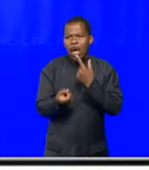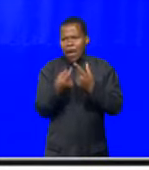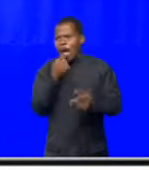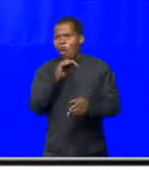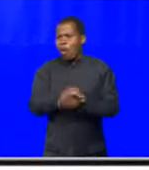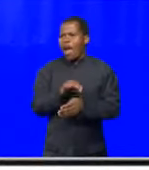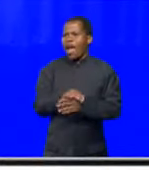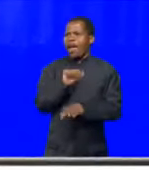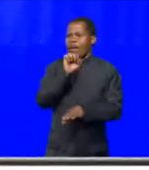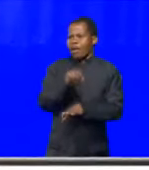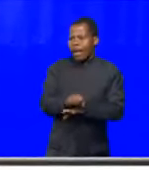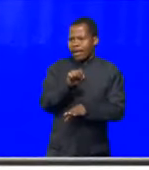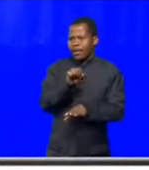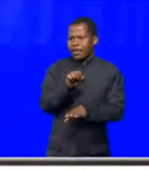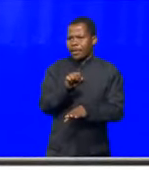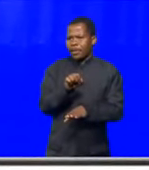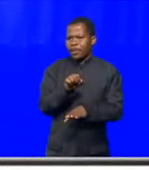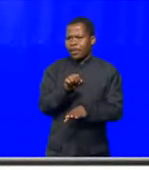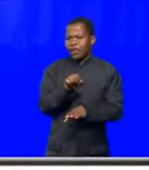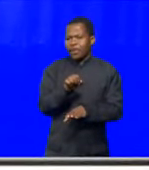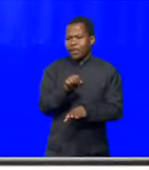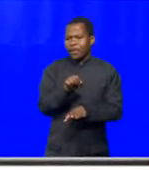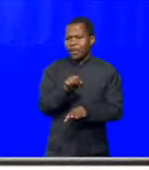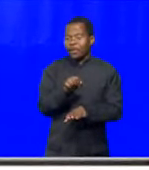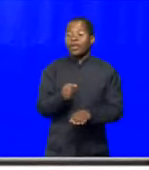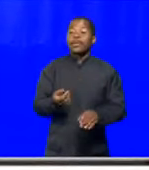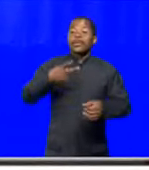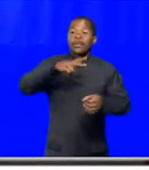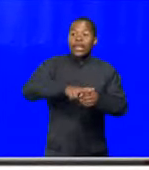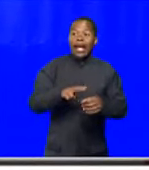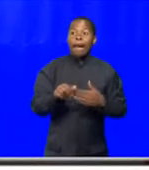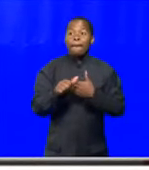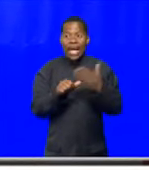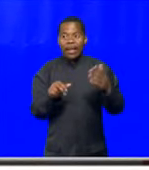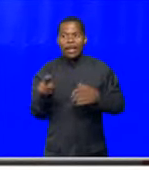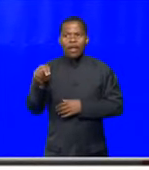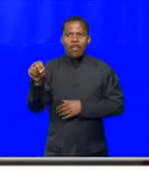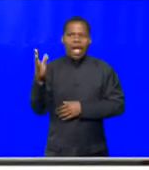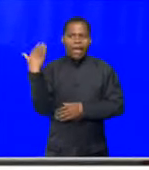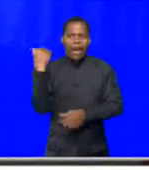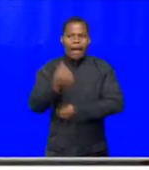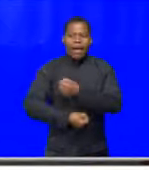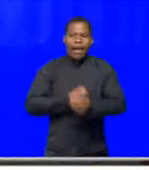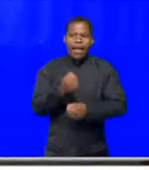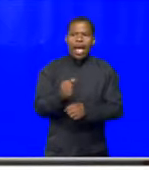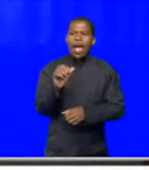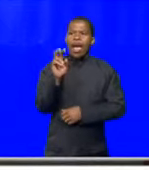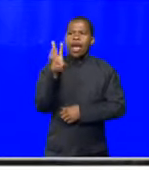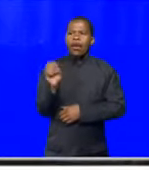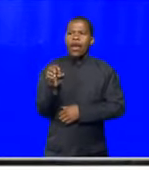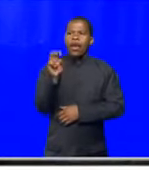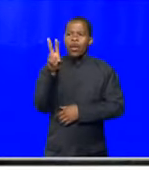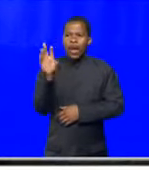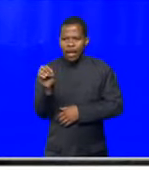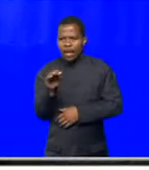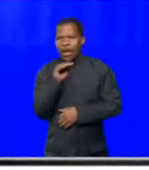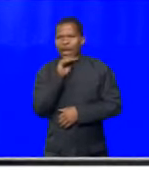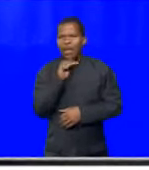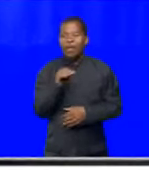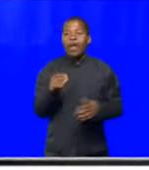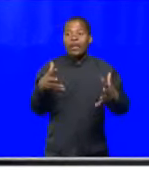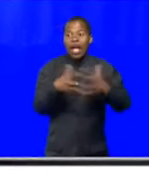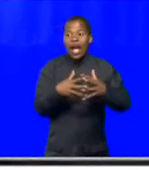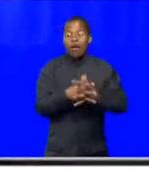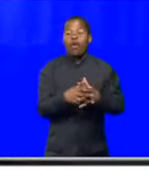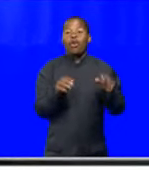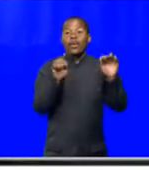topics addressing treatment on epilepsy. In November 2020, the 73rd World Health Assembly adopted